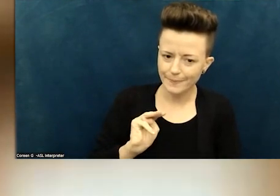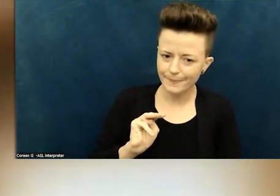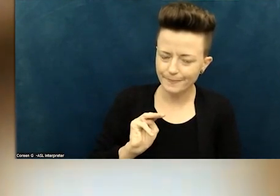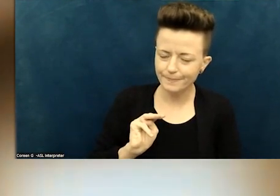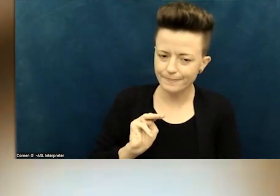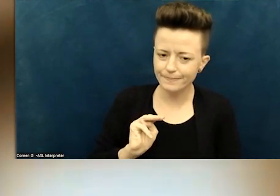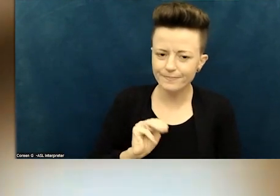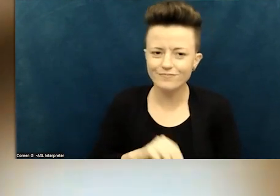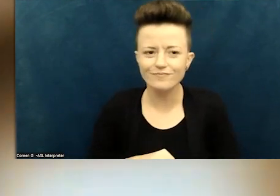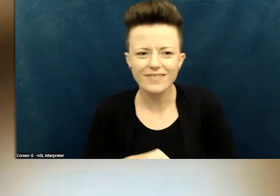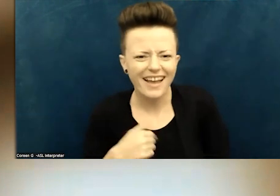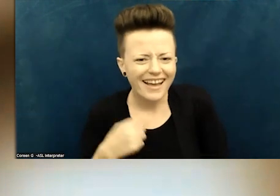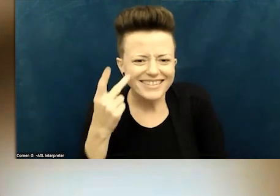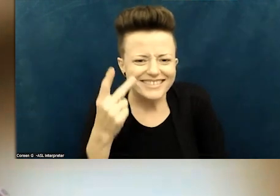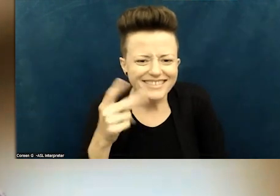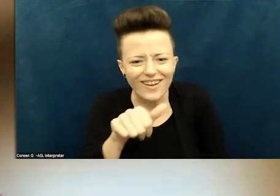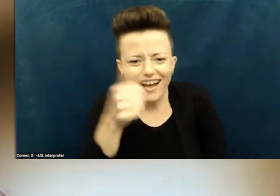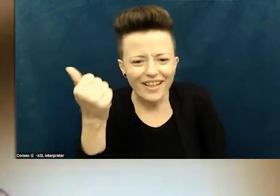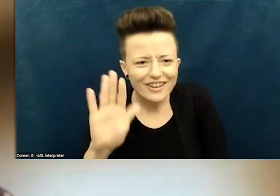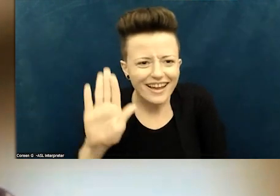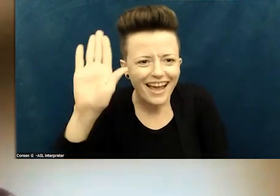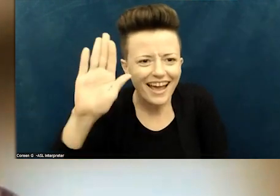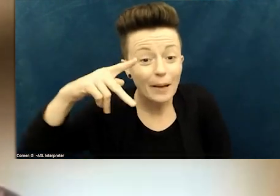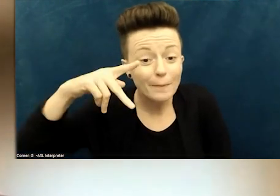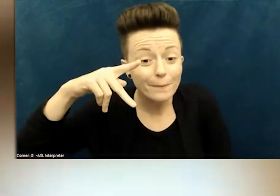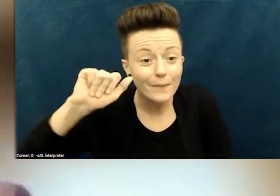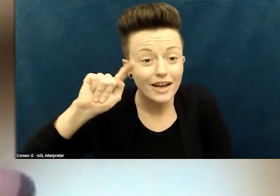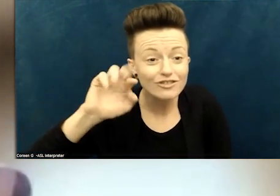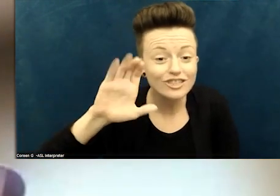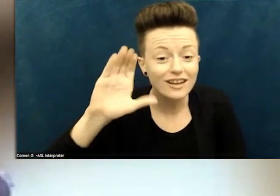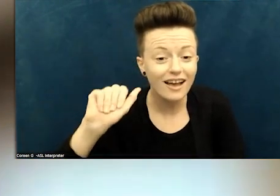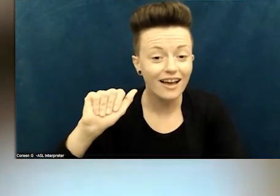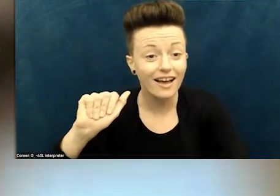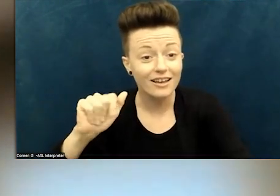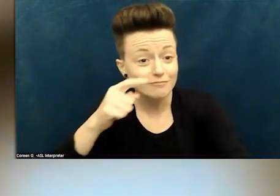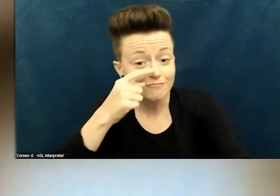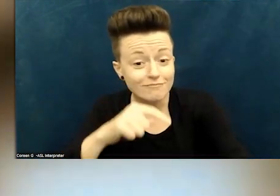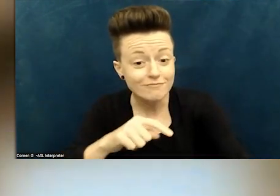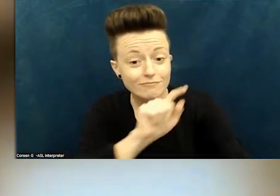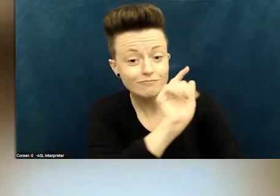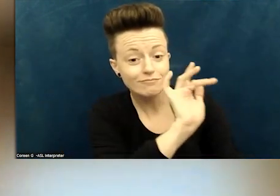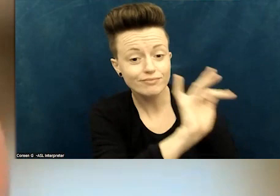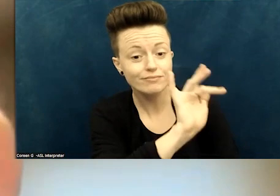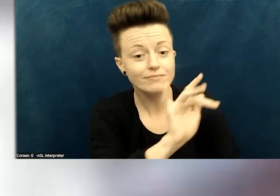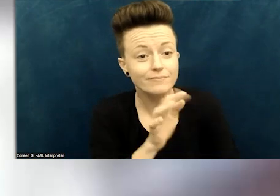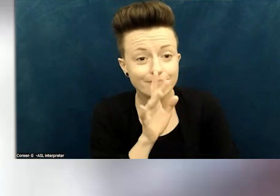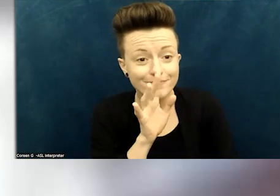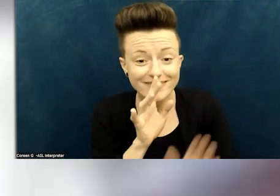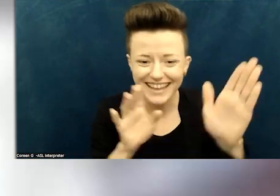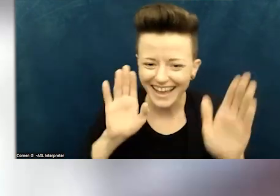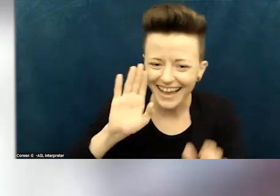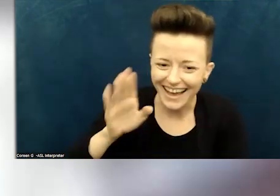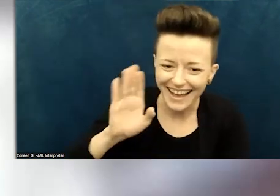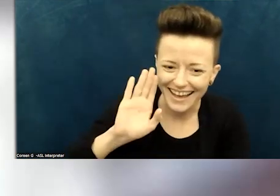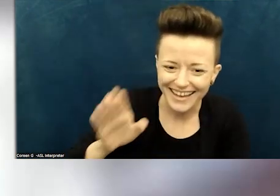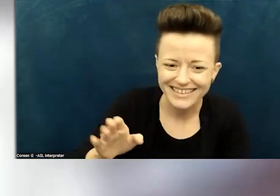from Patricia Johnson. Would you go ahead and ask a question, Patricia, if you're able? Yeah, hi. It's not